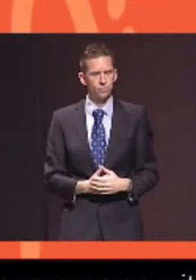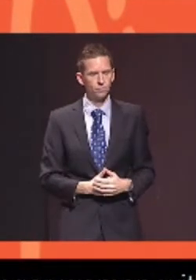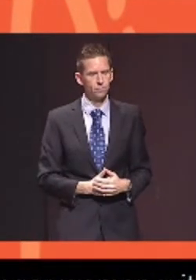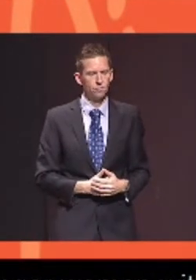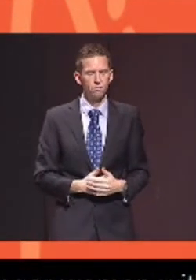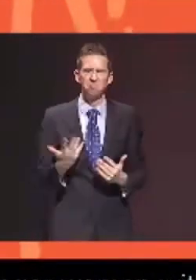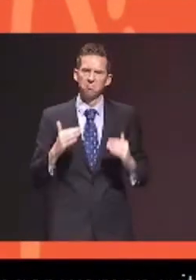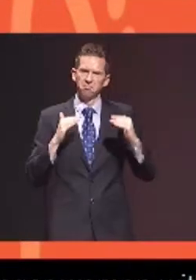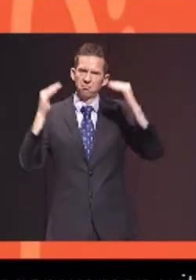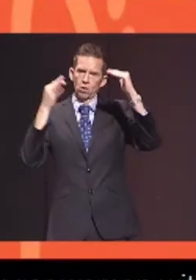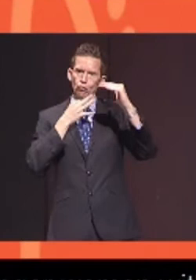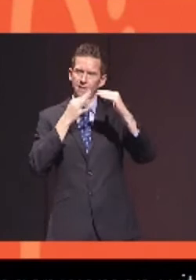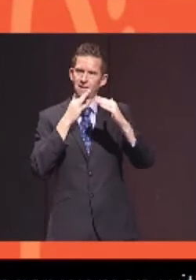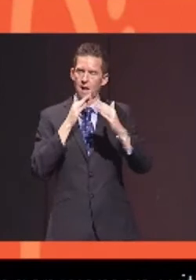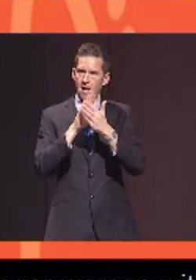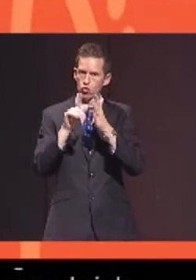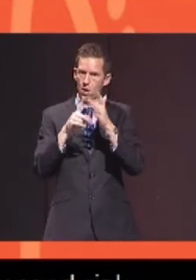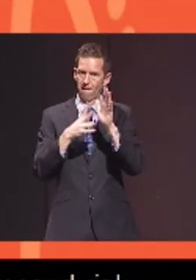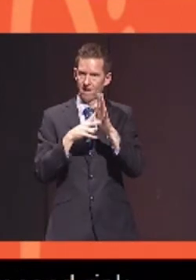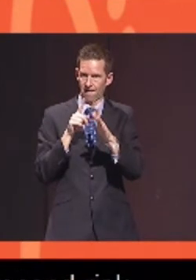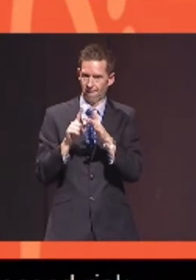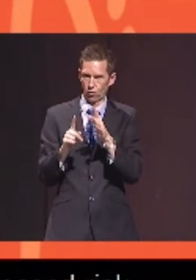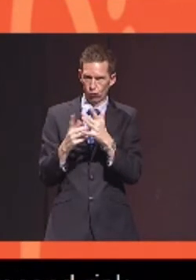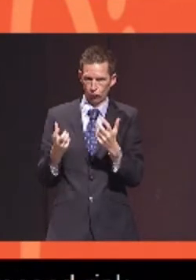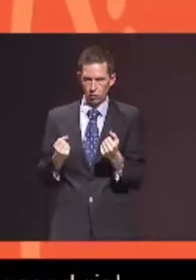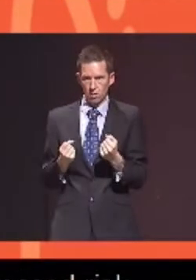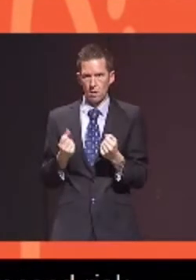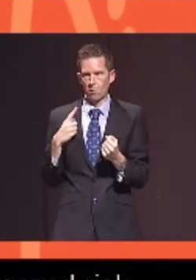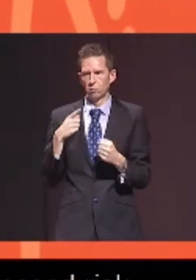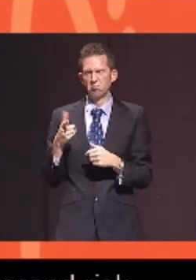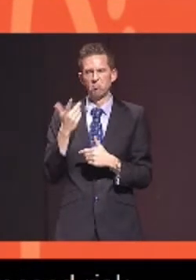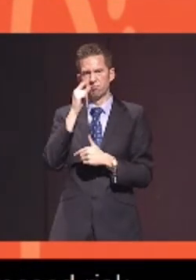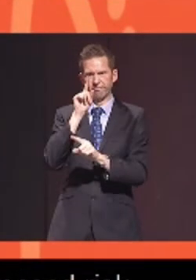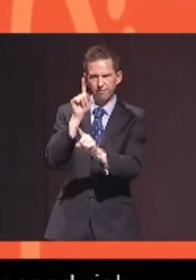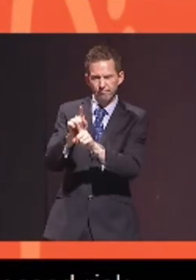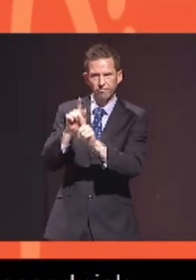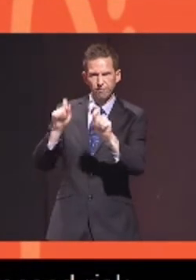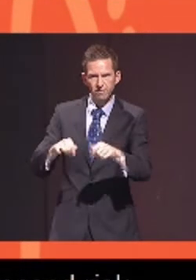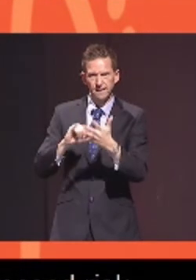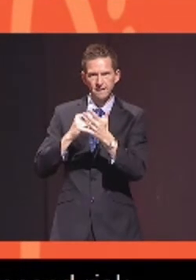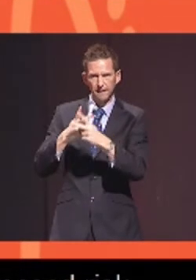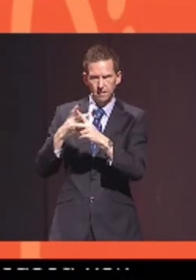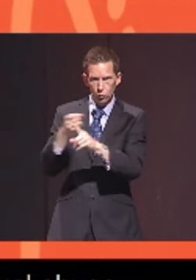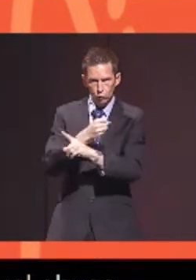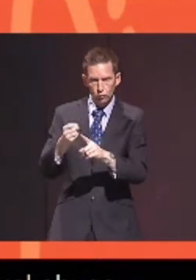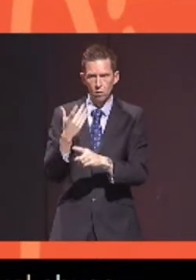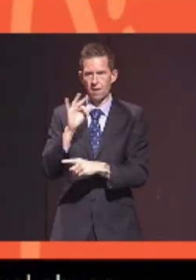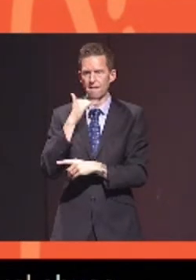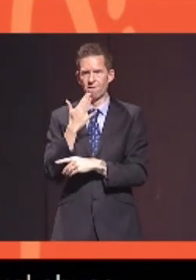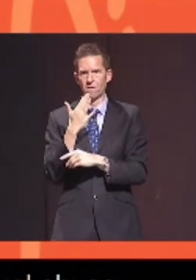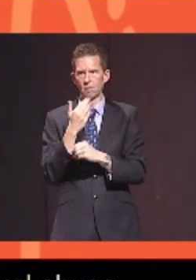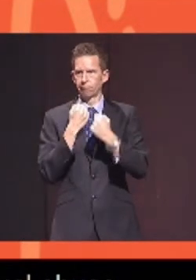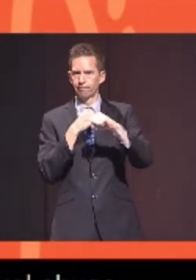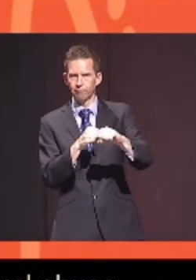at increased risk of HIV infection due to their vulnerability to sexual abuse, lack of appropriate HIV